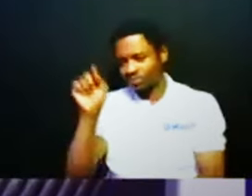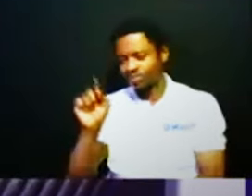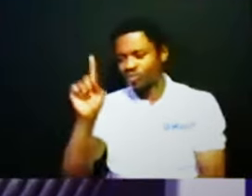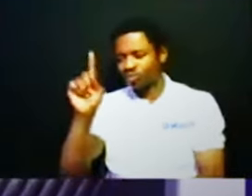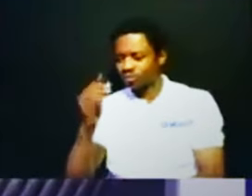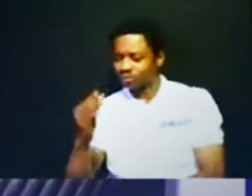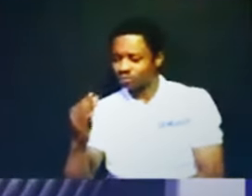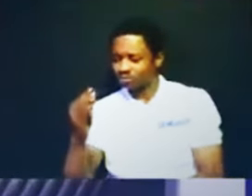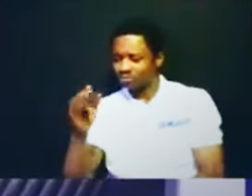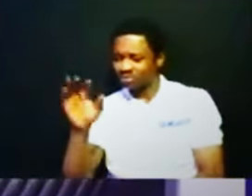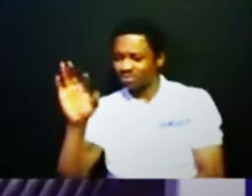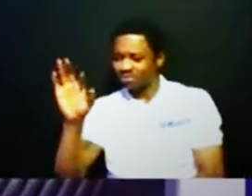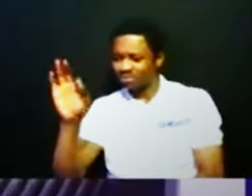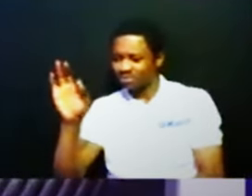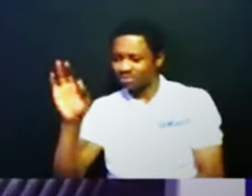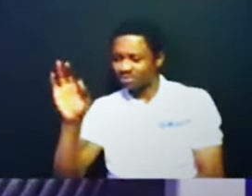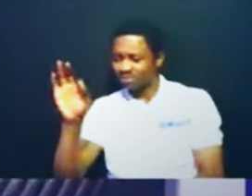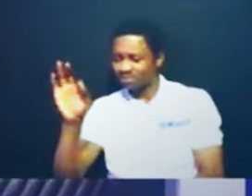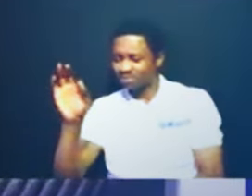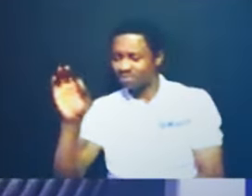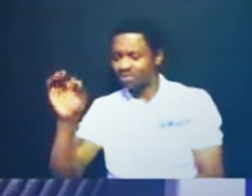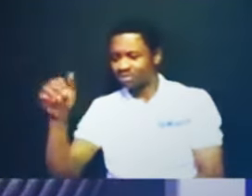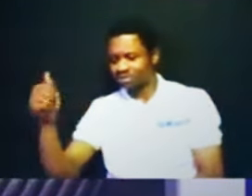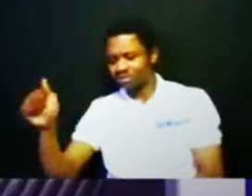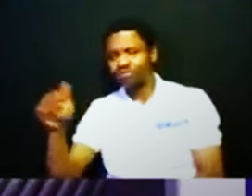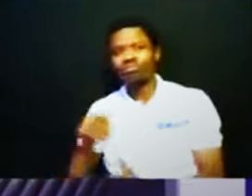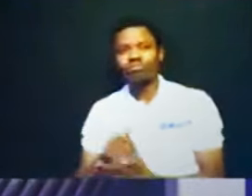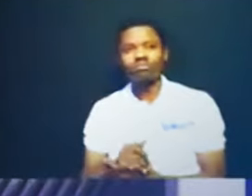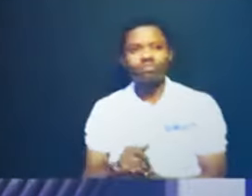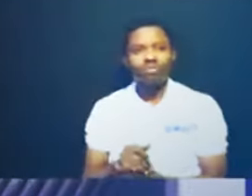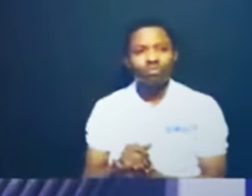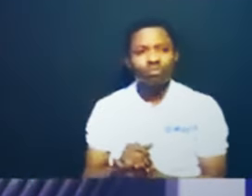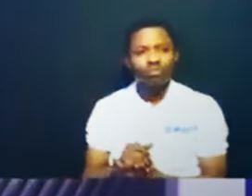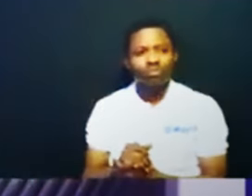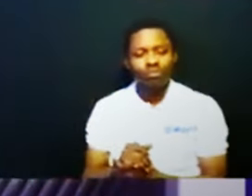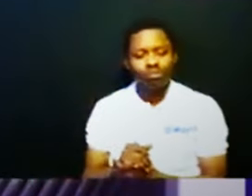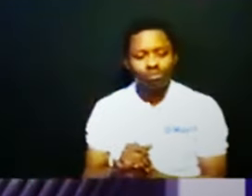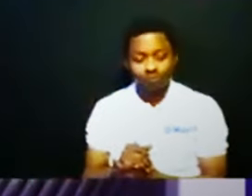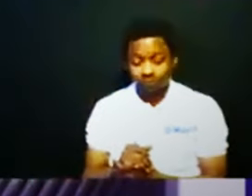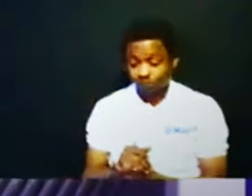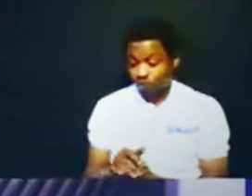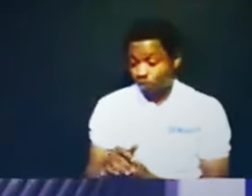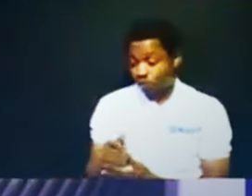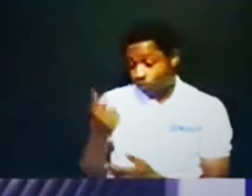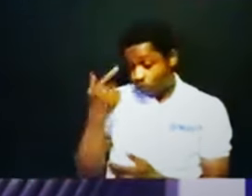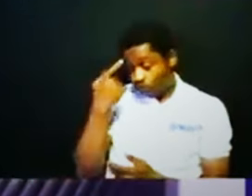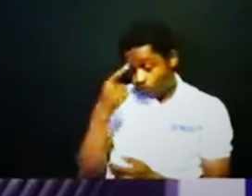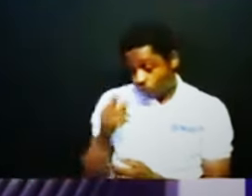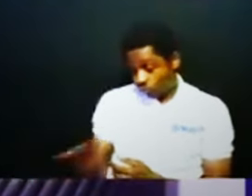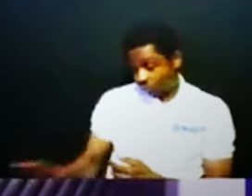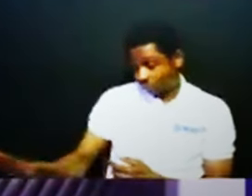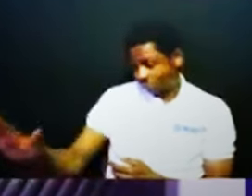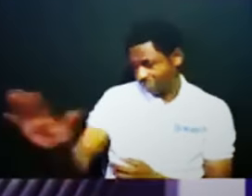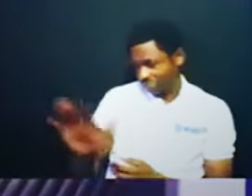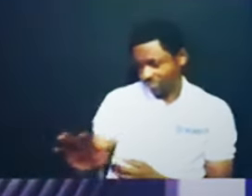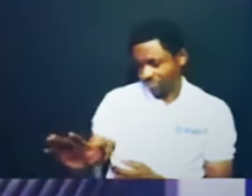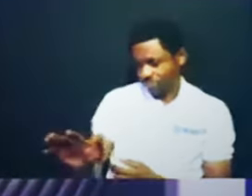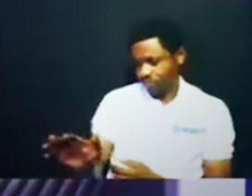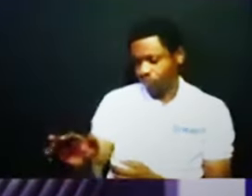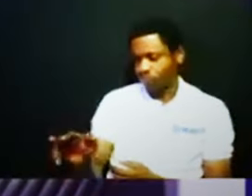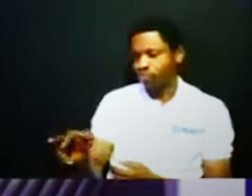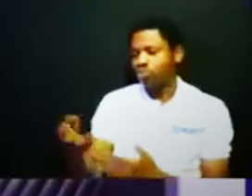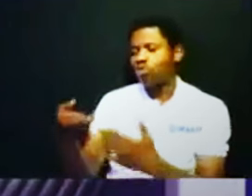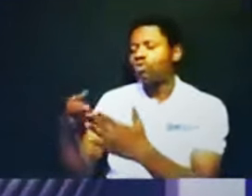1 Thessalonians 1:9-10. For they themselves report what kind of reception you gave us. They tell how